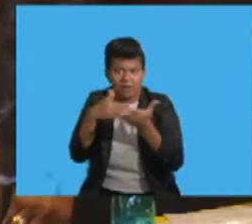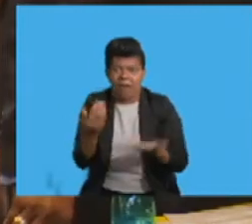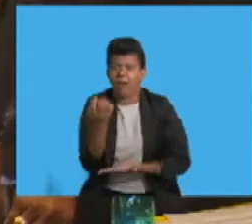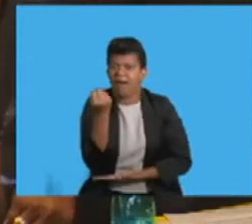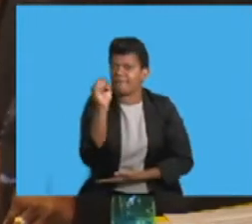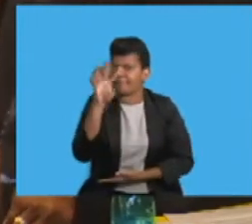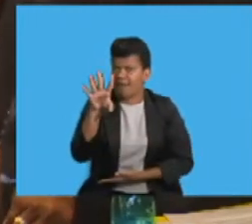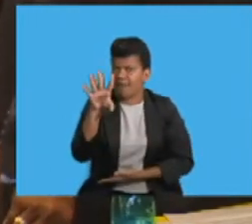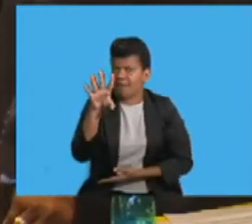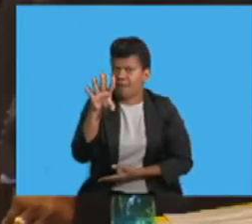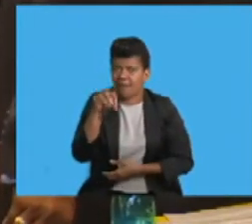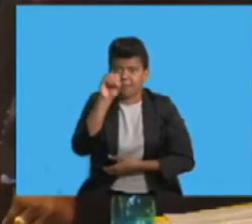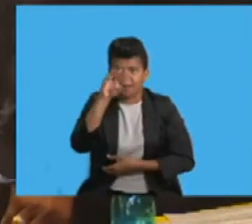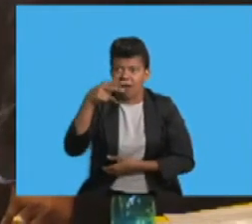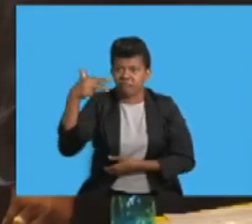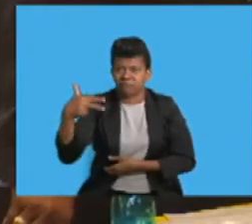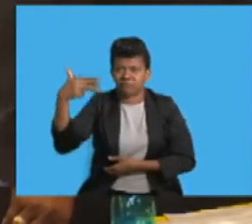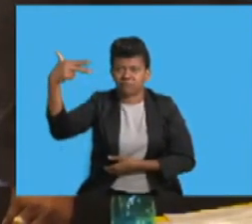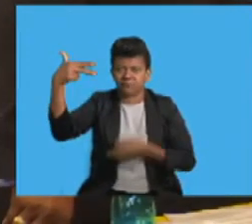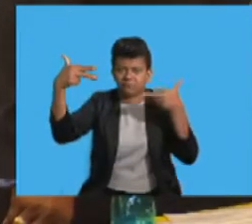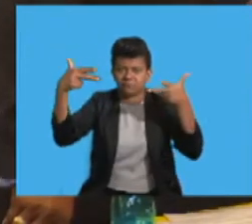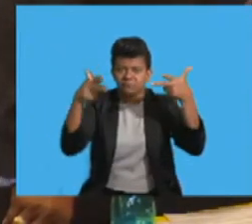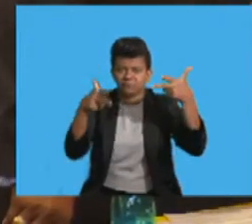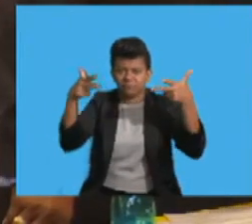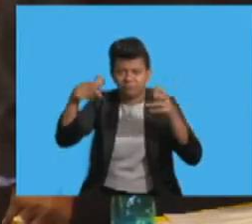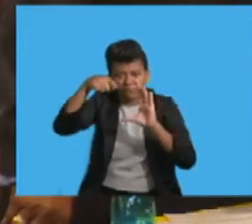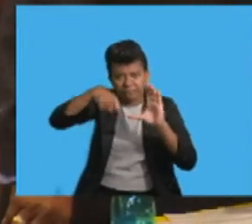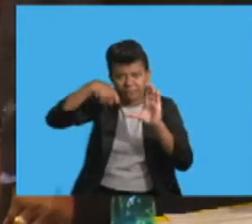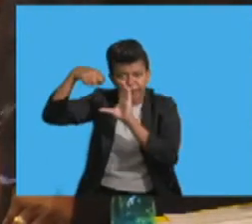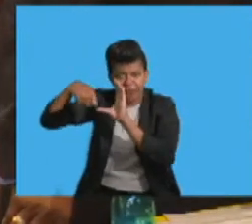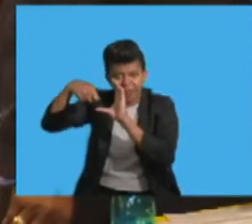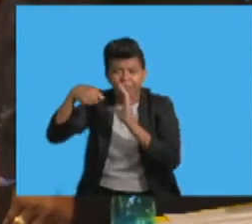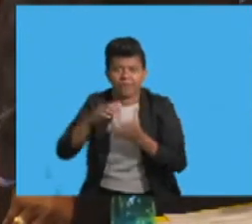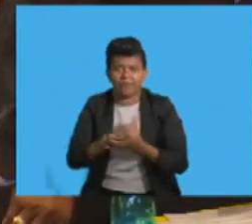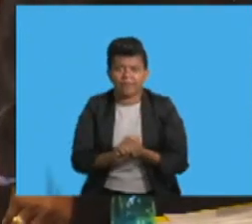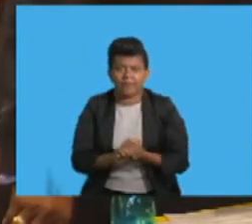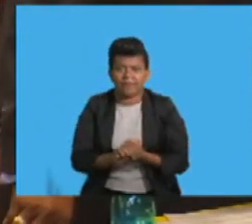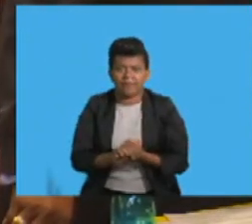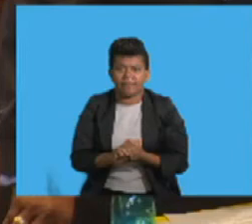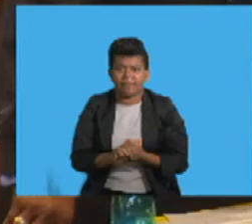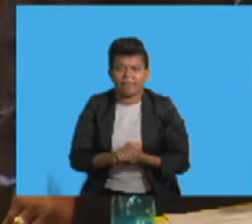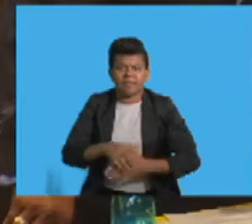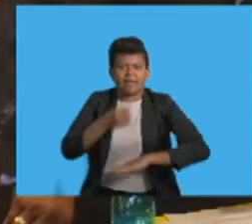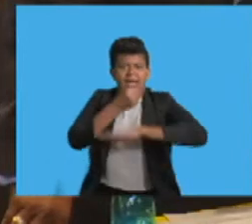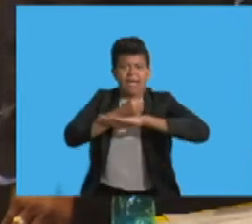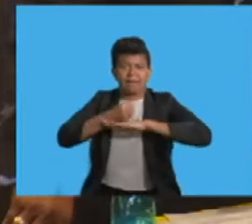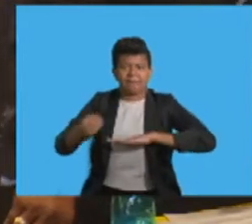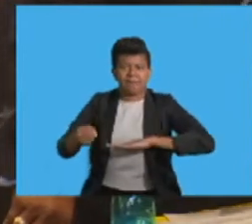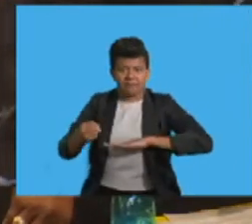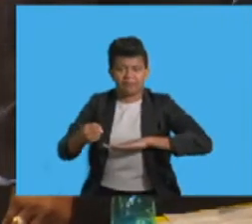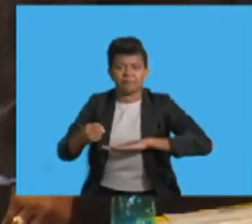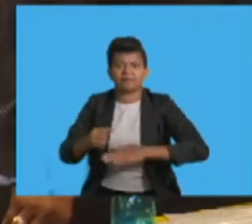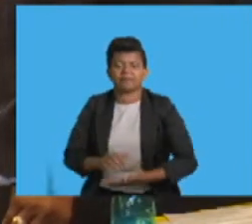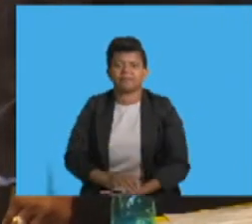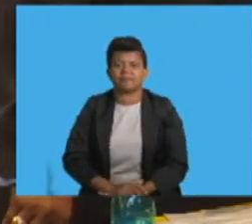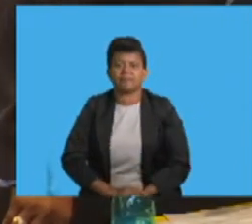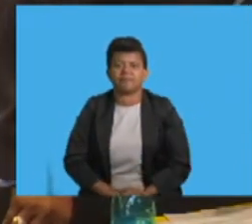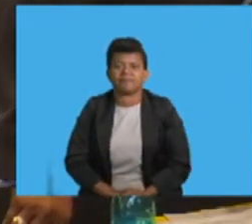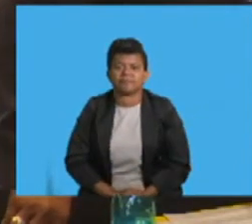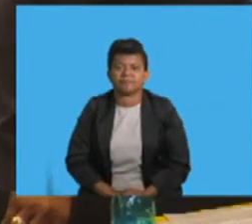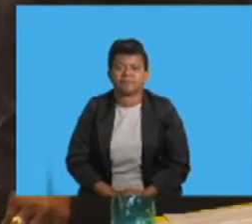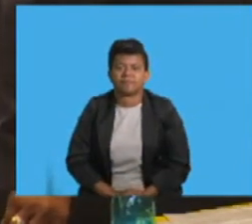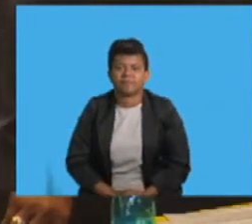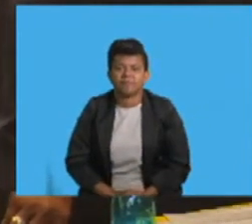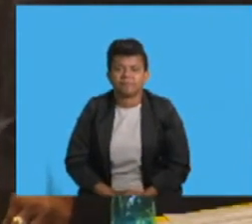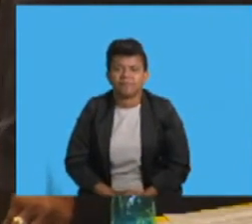again, going through the government procurement system now. And once the purchasing process has been